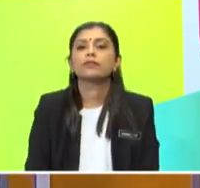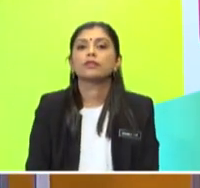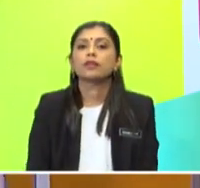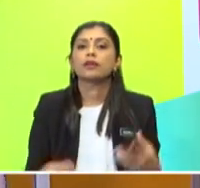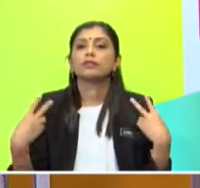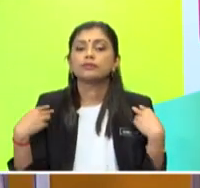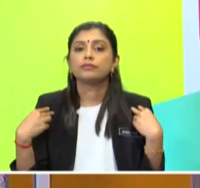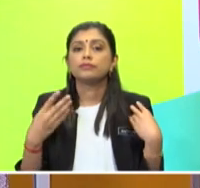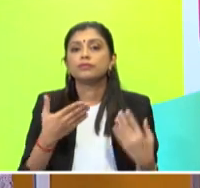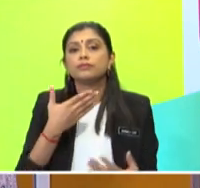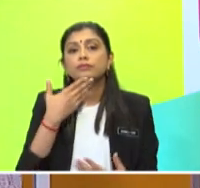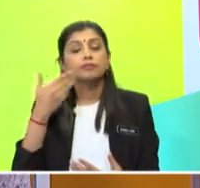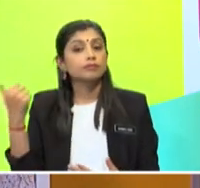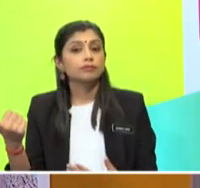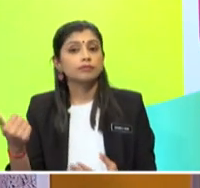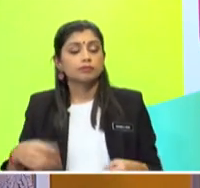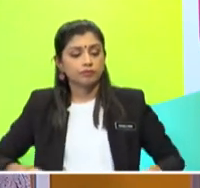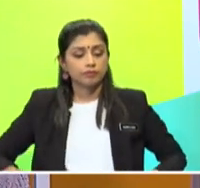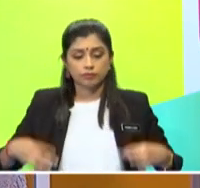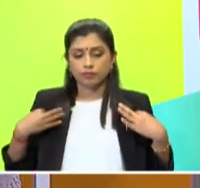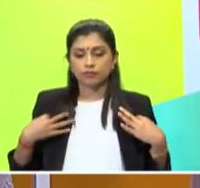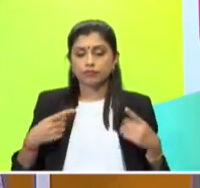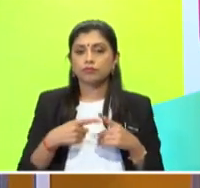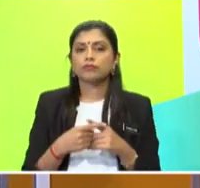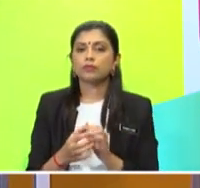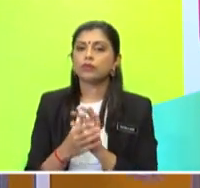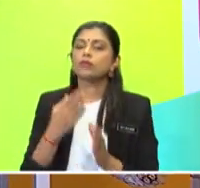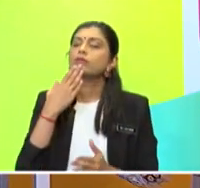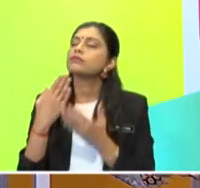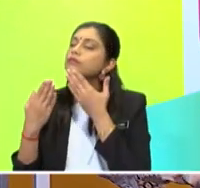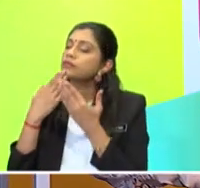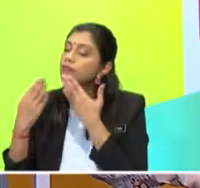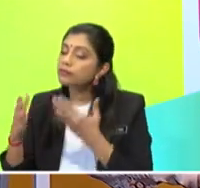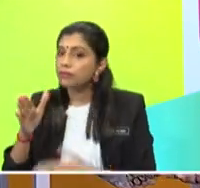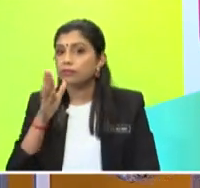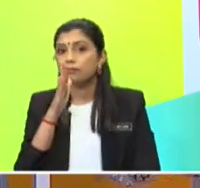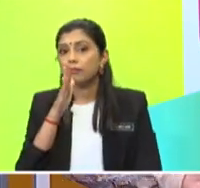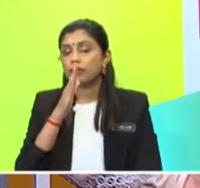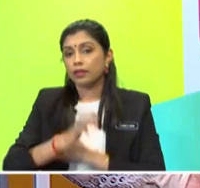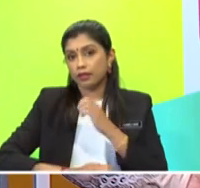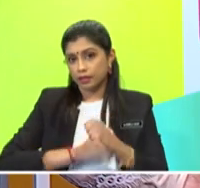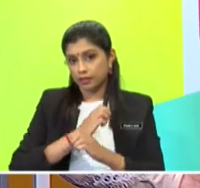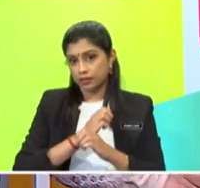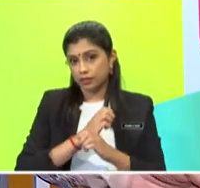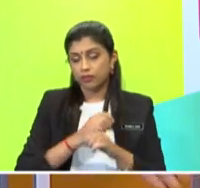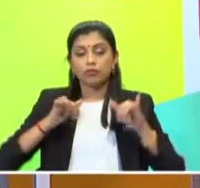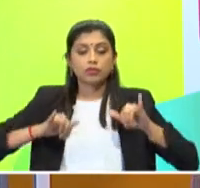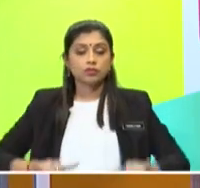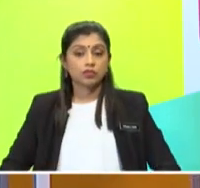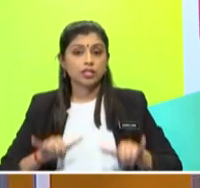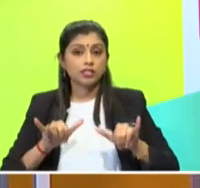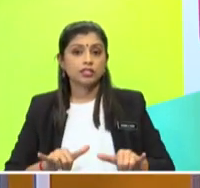appreciate the Mother Earth, and let us all stay united